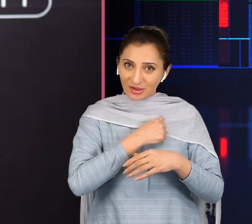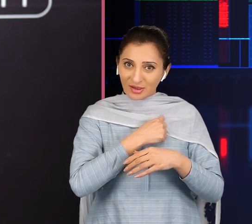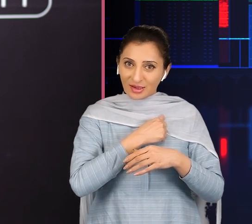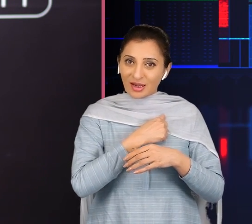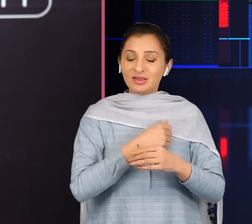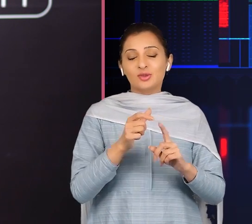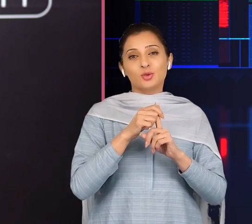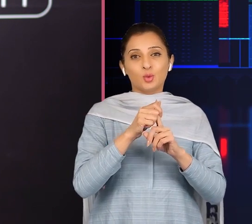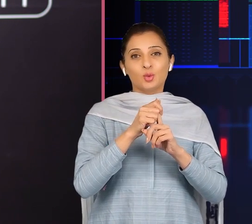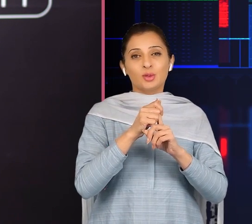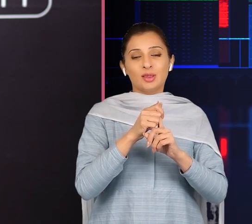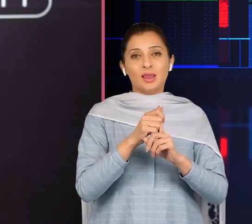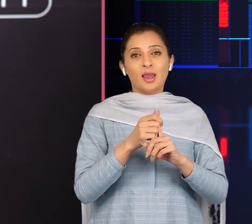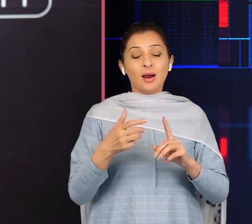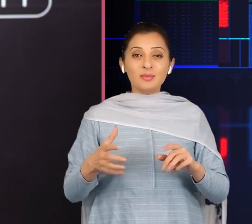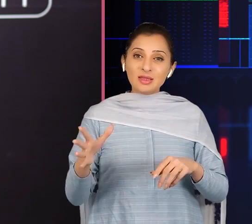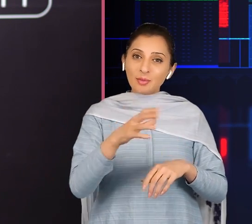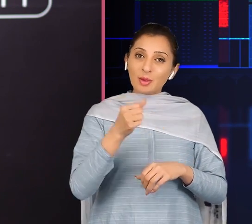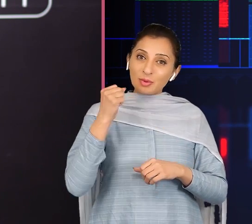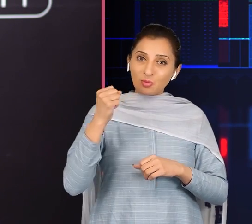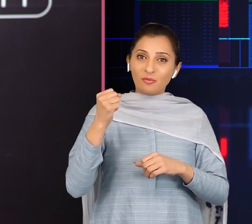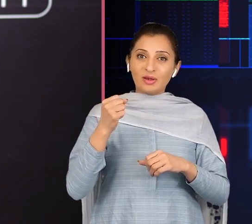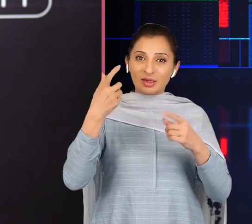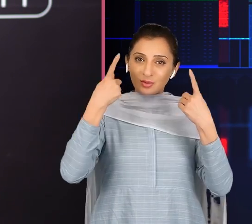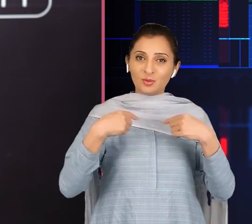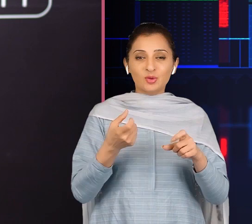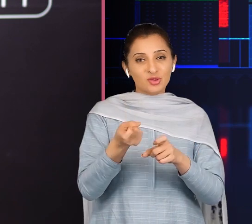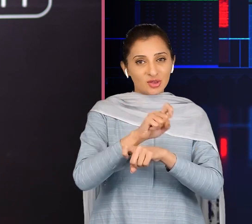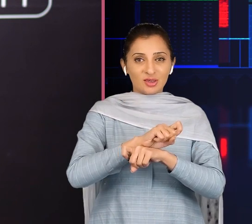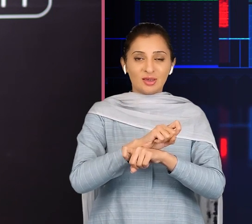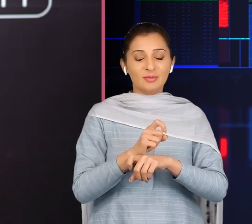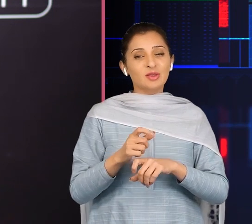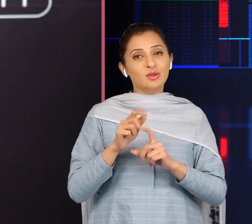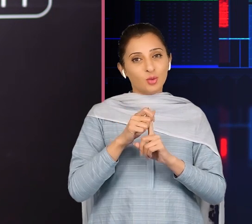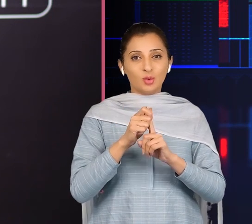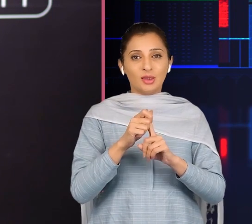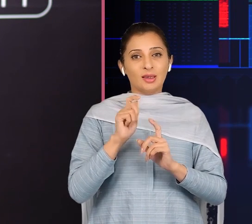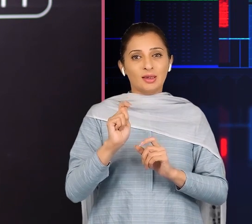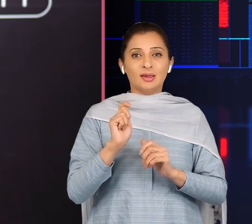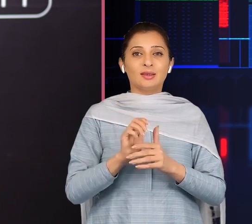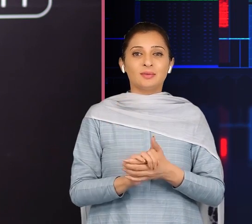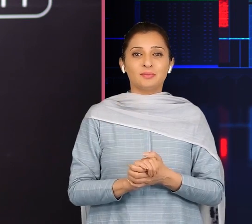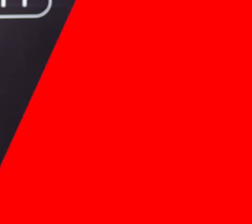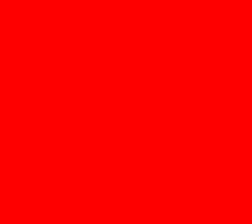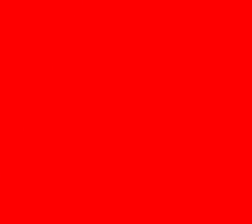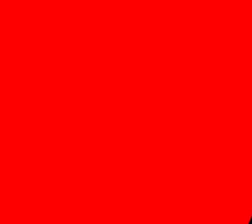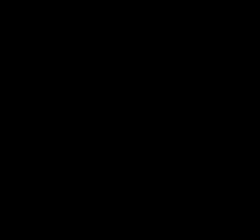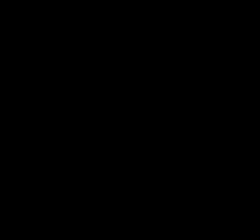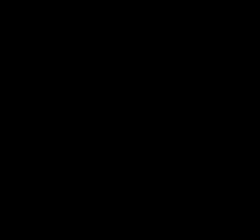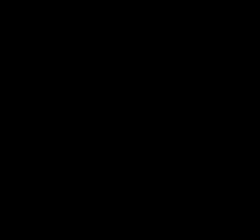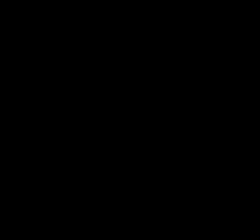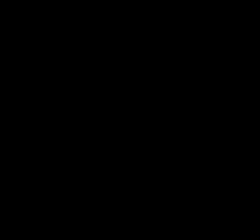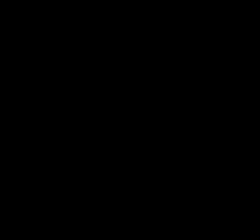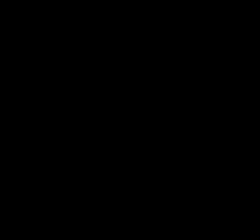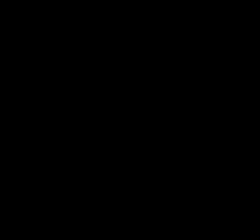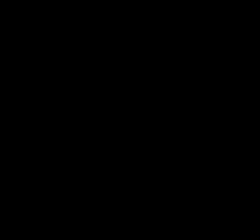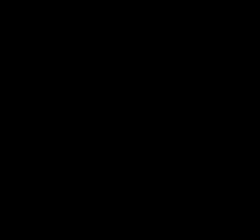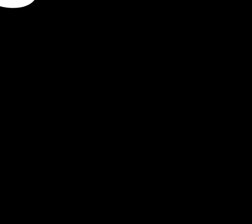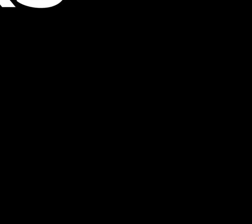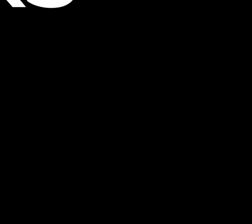Compassion trumps all. We all have the chance. We all have the power to change lives. So we must do that today.